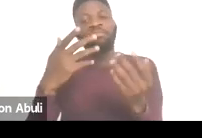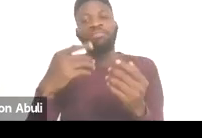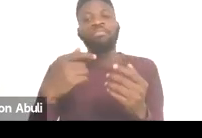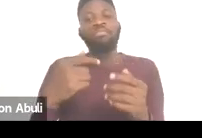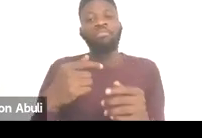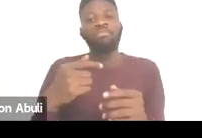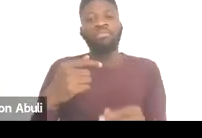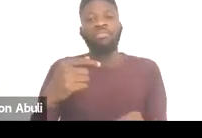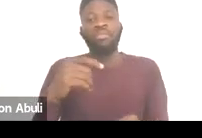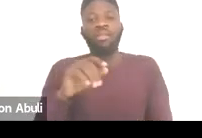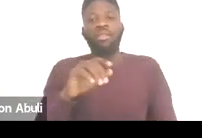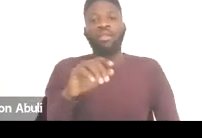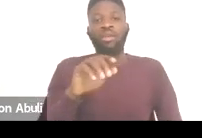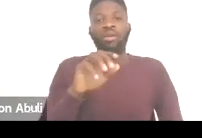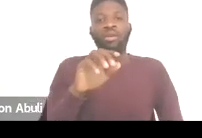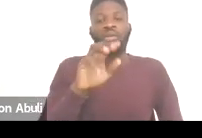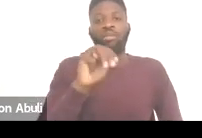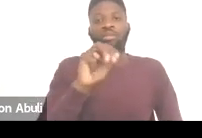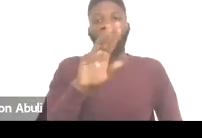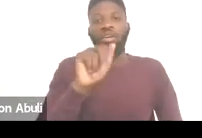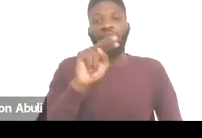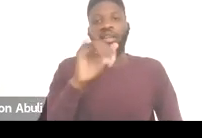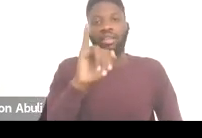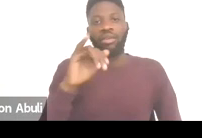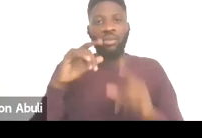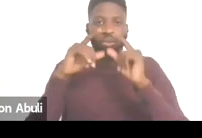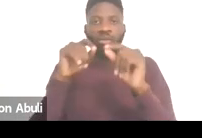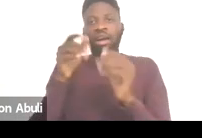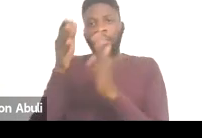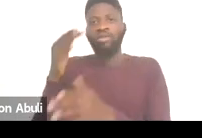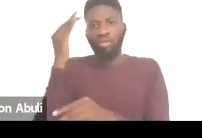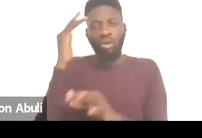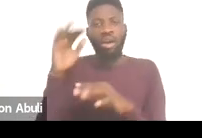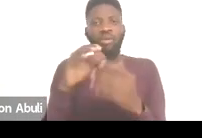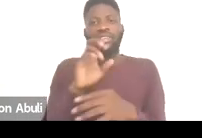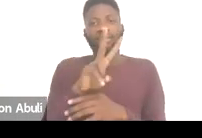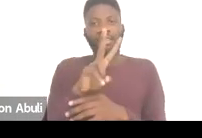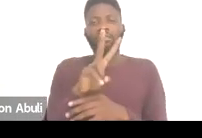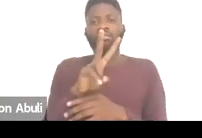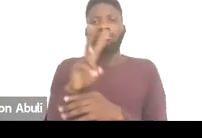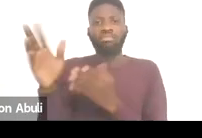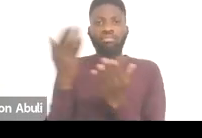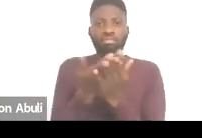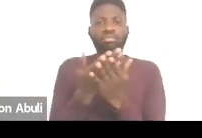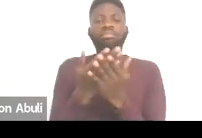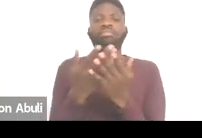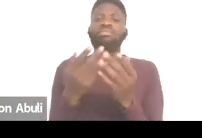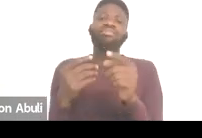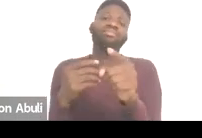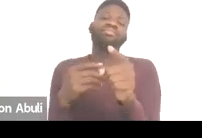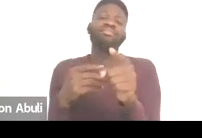From Boniface Mwangi, how can one know that CV were well received? Is there a list of those who have already submitted? Oh, sorry, that one I